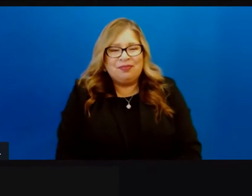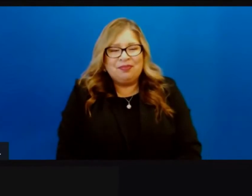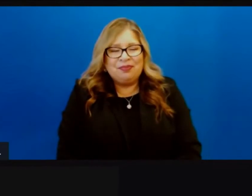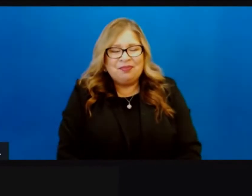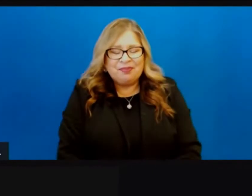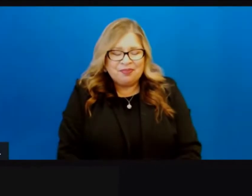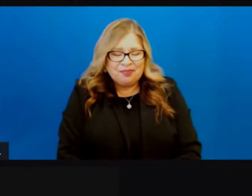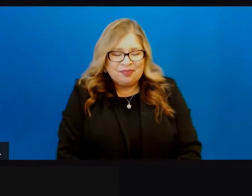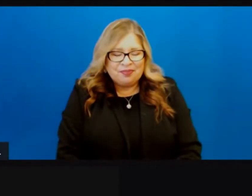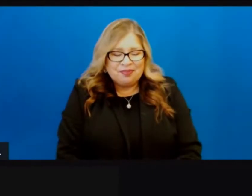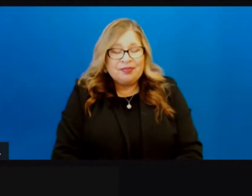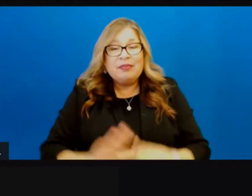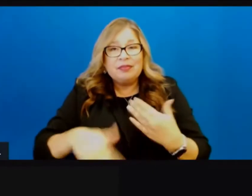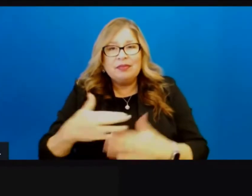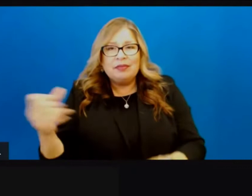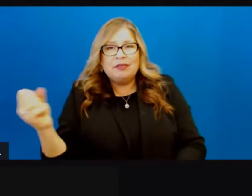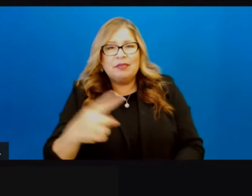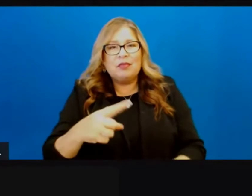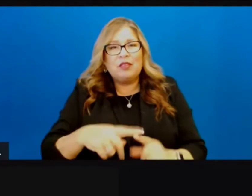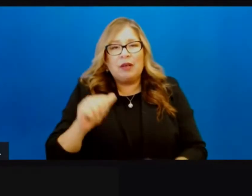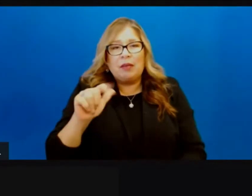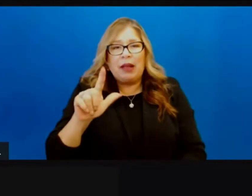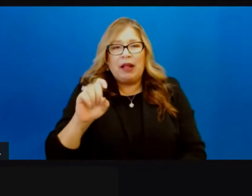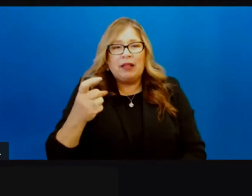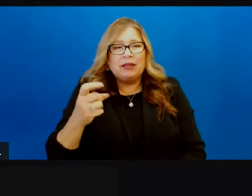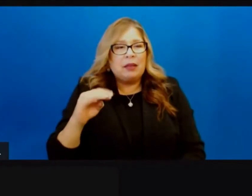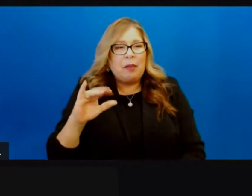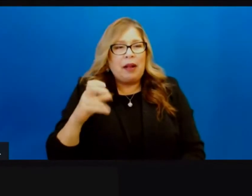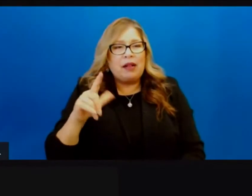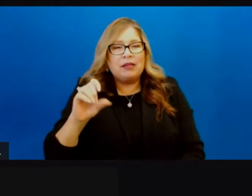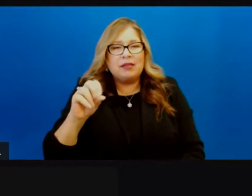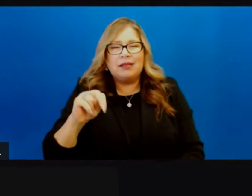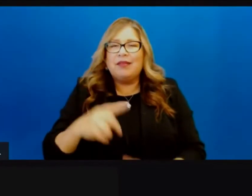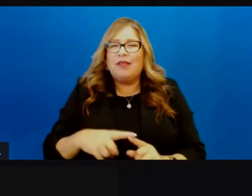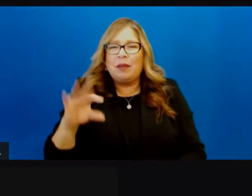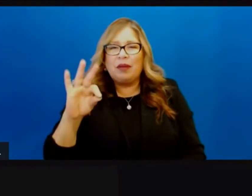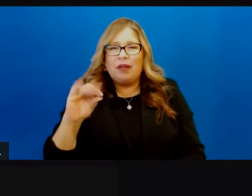Next question comes from Alex Michelson, Fox 11.